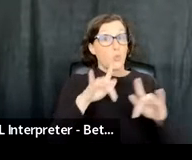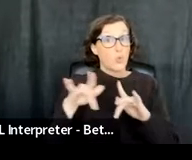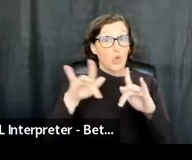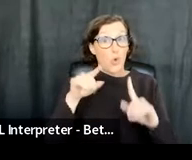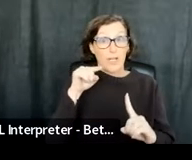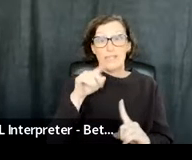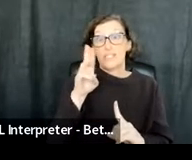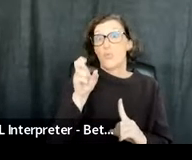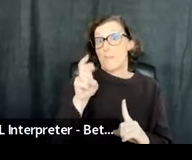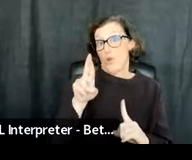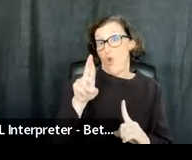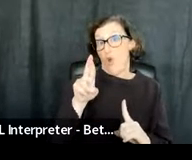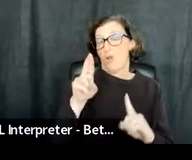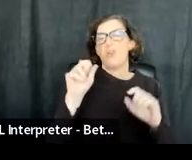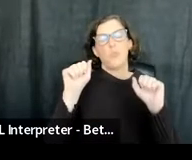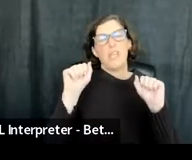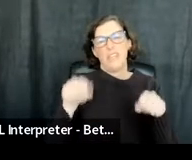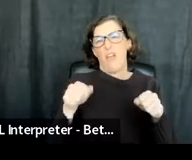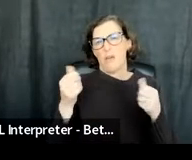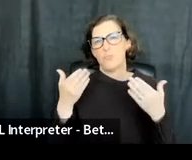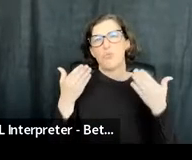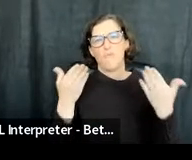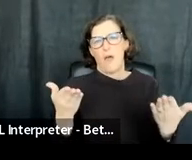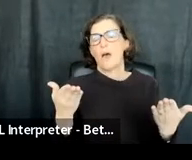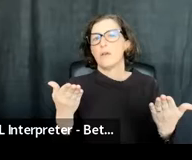and we can provide a